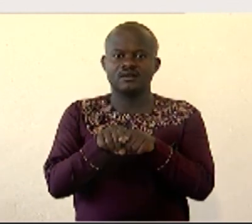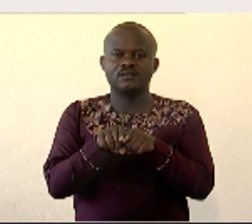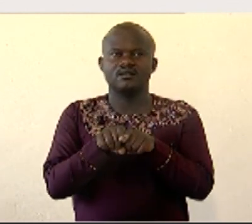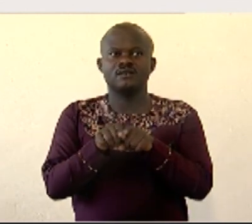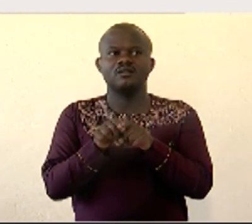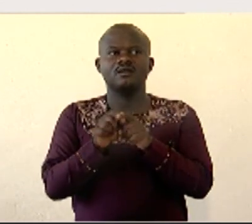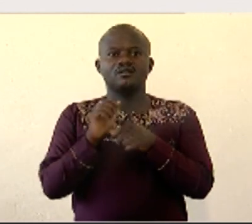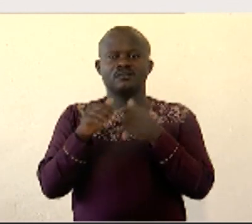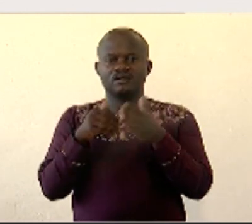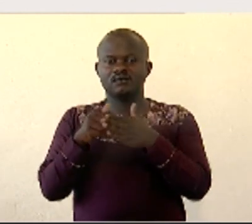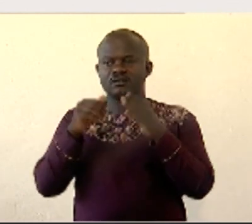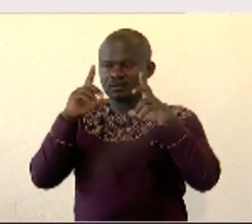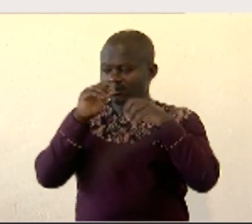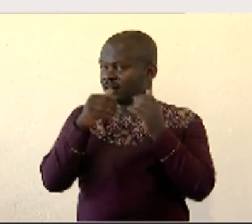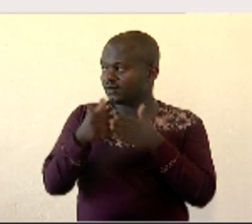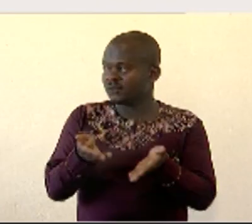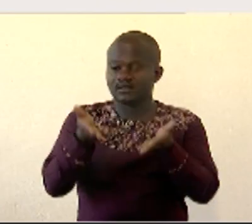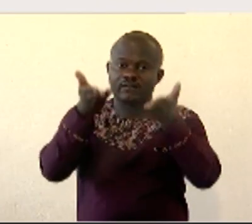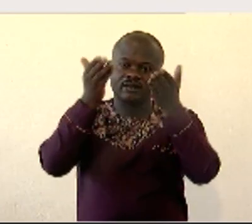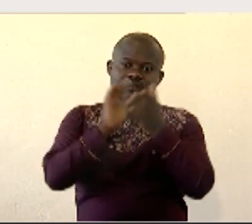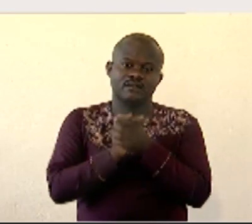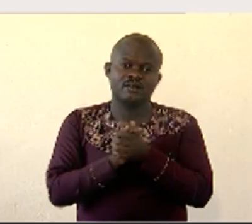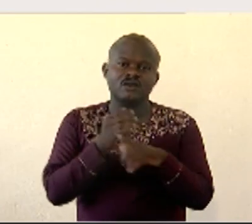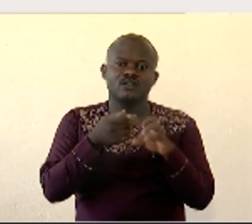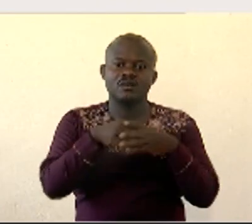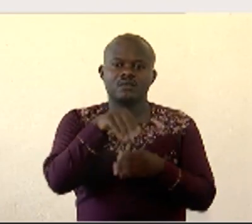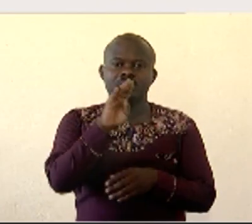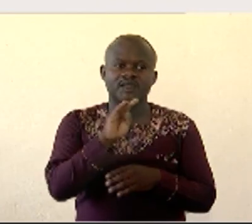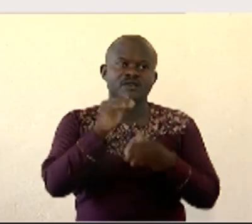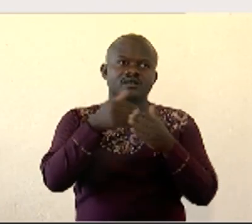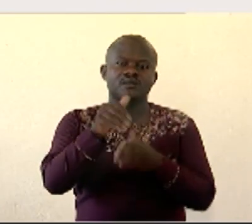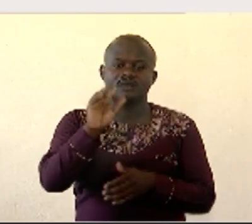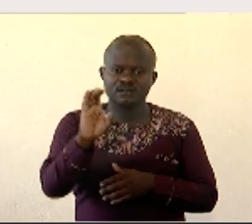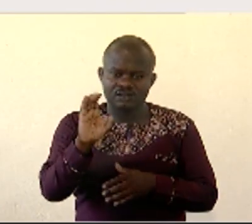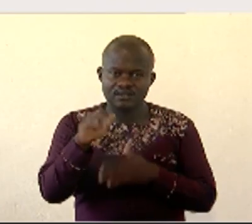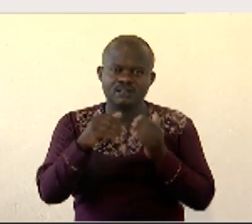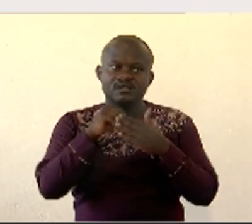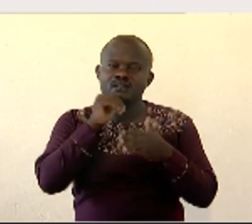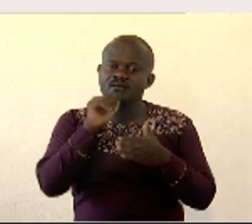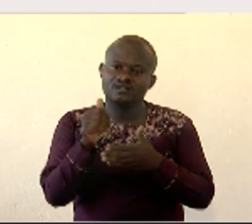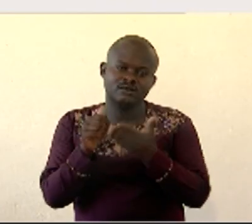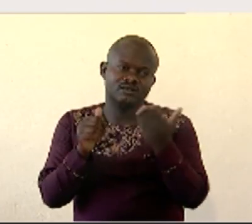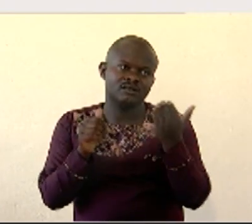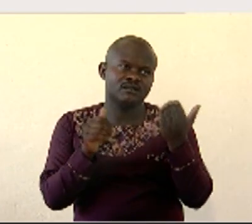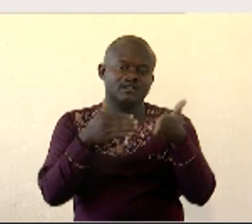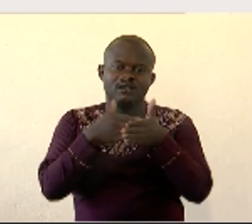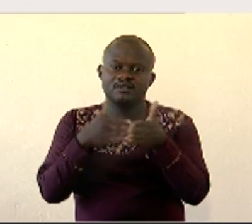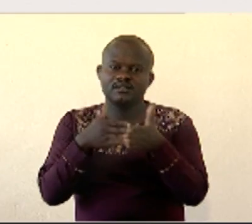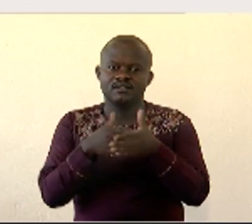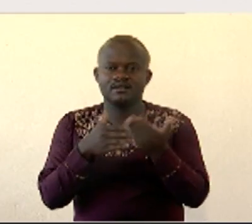rate of photosynthesis increases. From B to C, the carbon dioxide is no longer a limiting